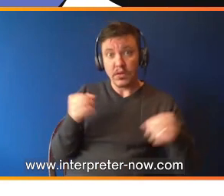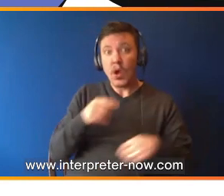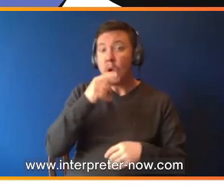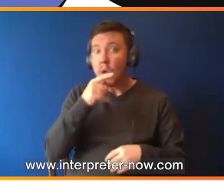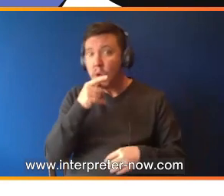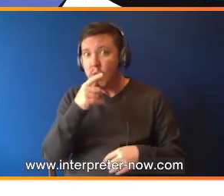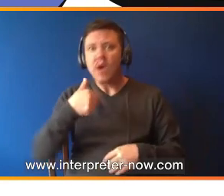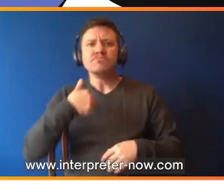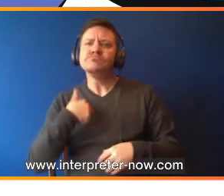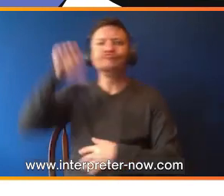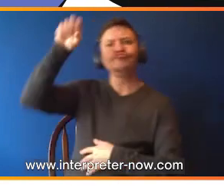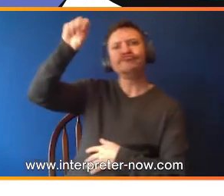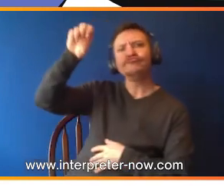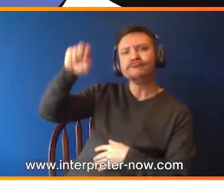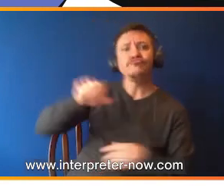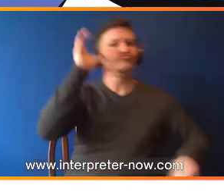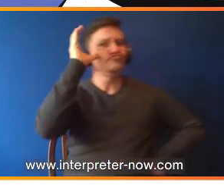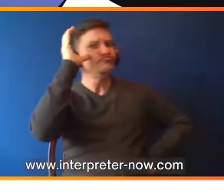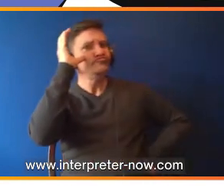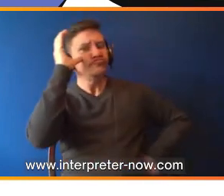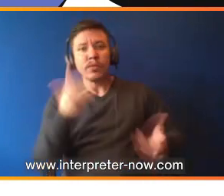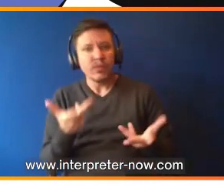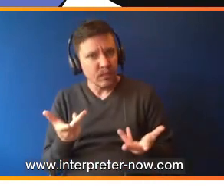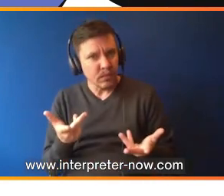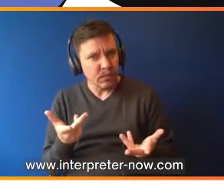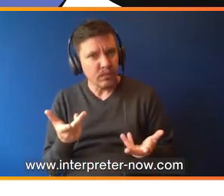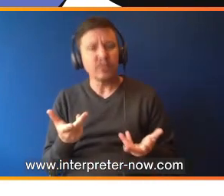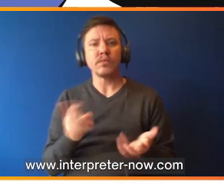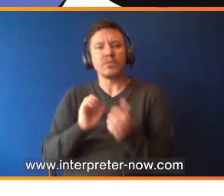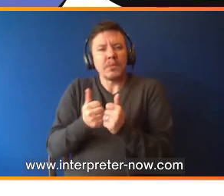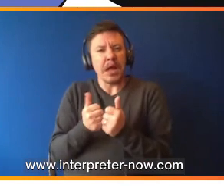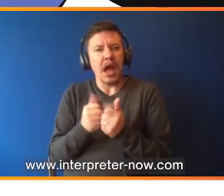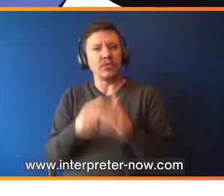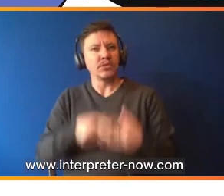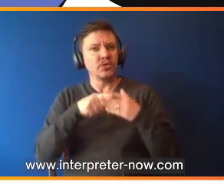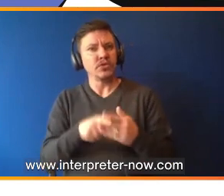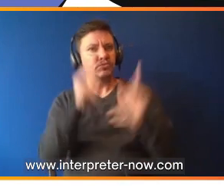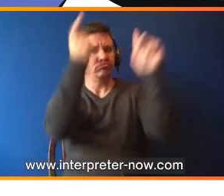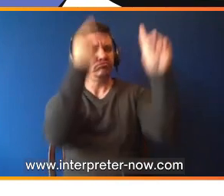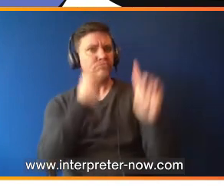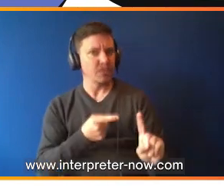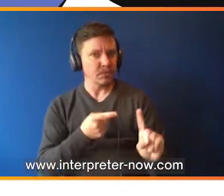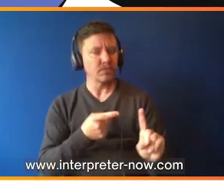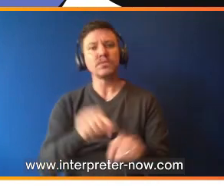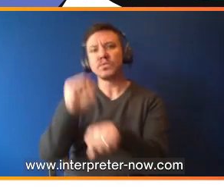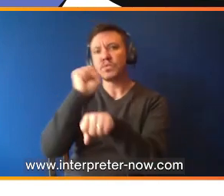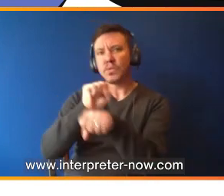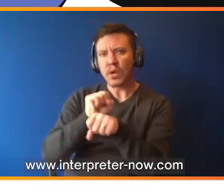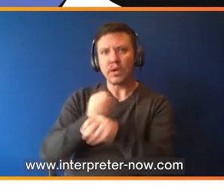We don't have time to kind of unpack, you know, and do some critical thinking about, you know, what are the gaps that